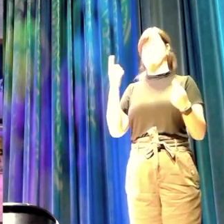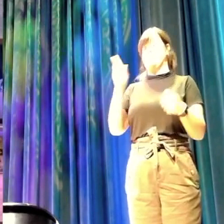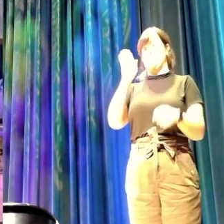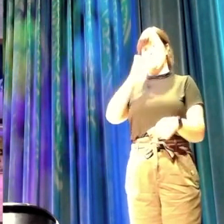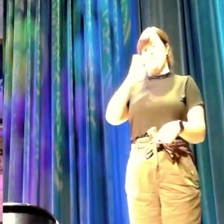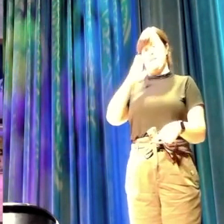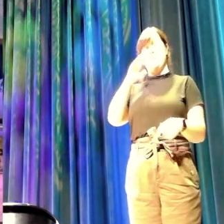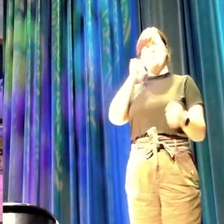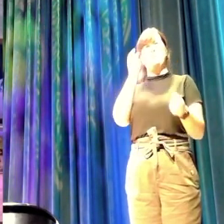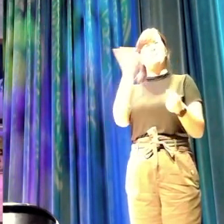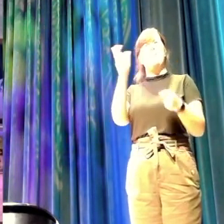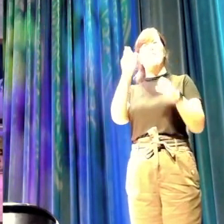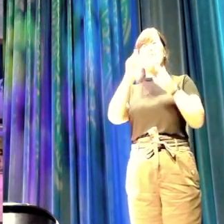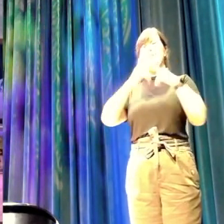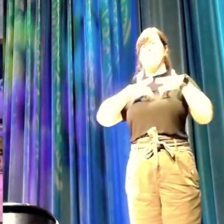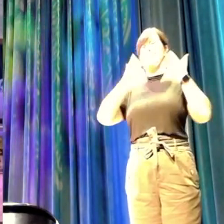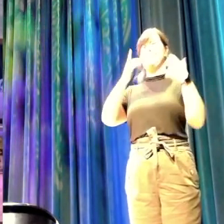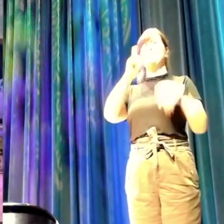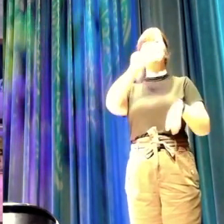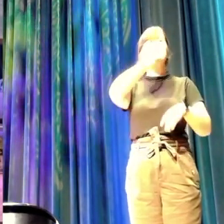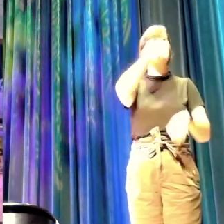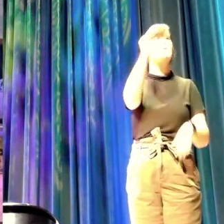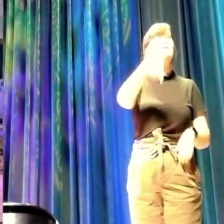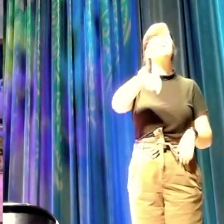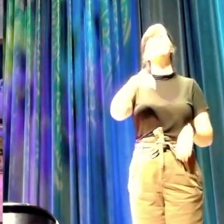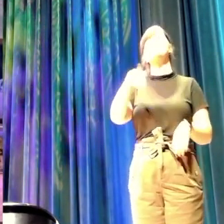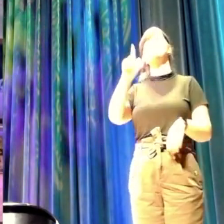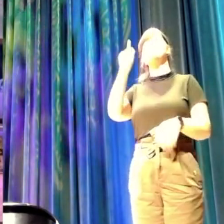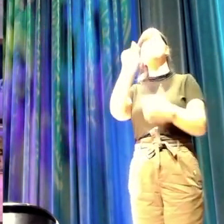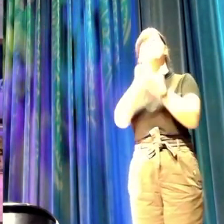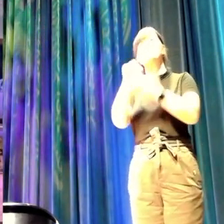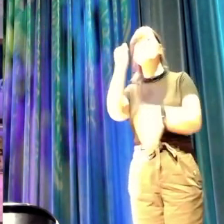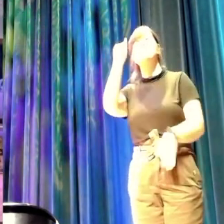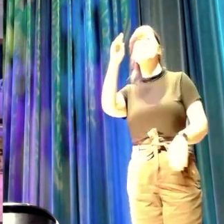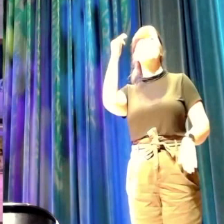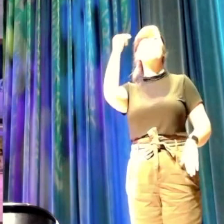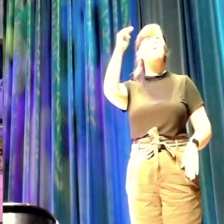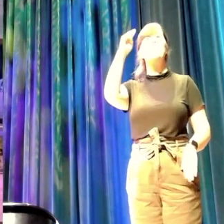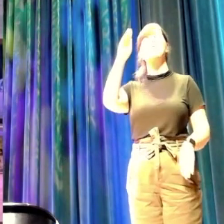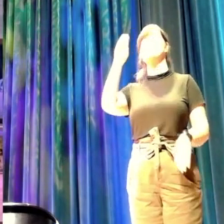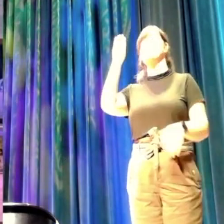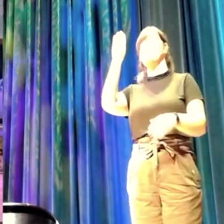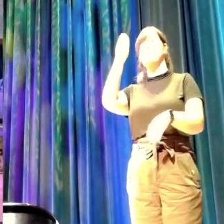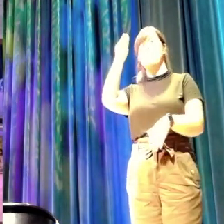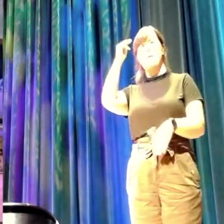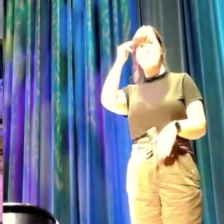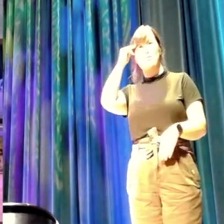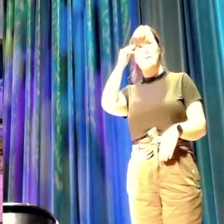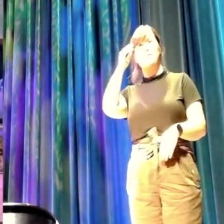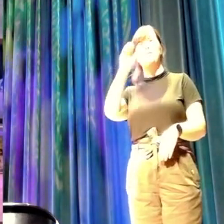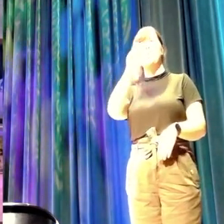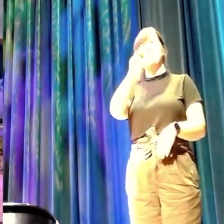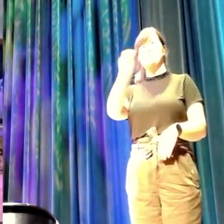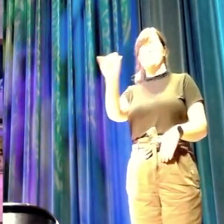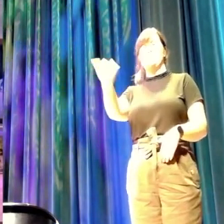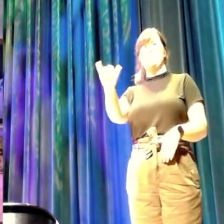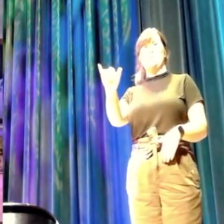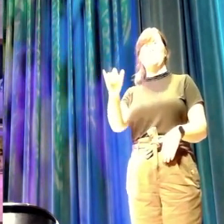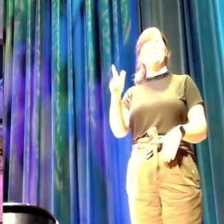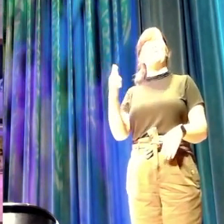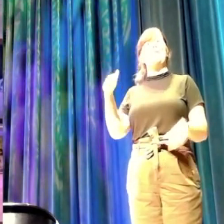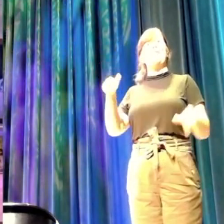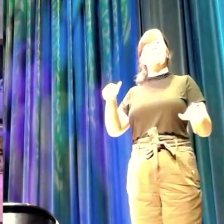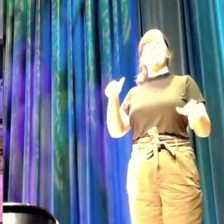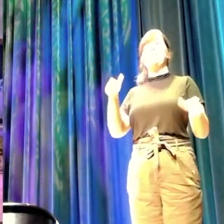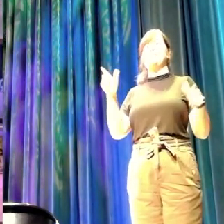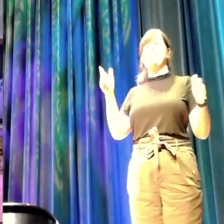had several events in Talladega, Tuscaloosa, Mobile, Montgomery, and Huntsville, and Shoals. They quickly became the